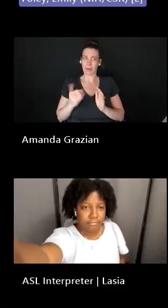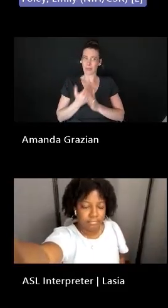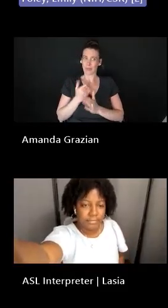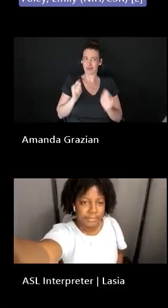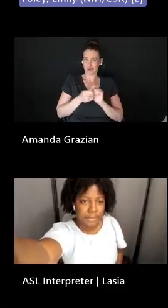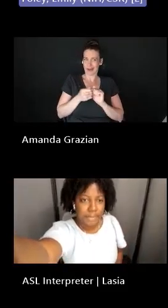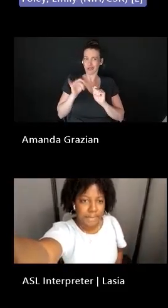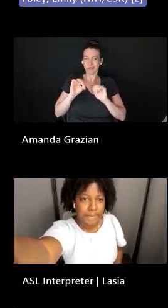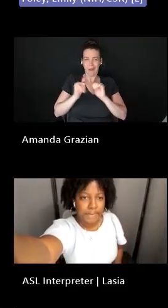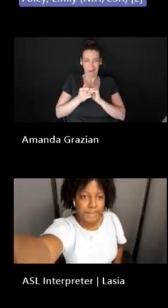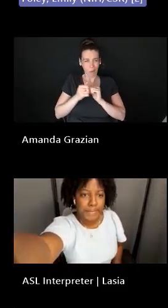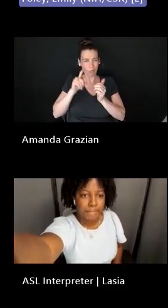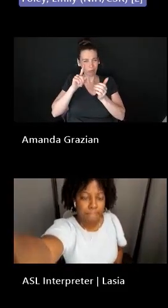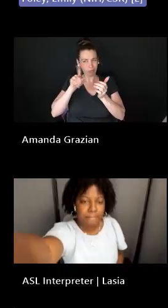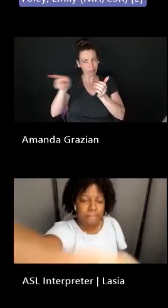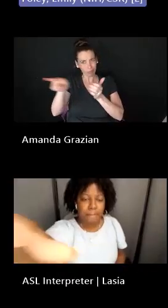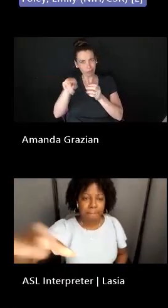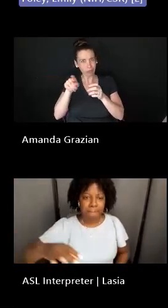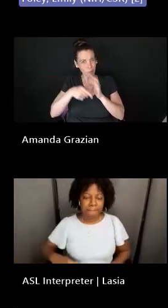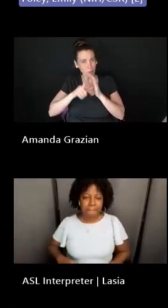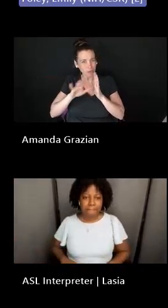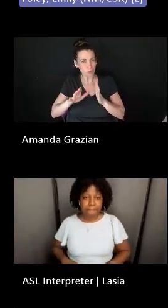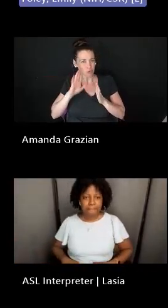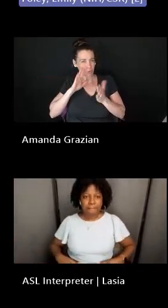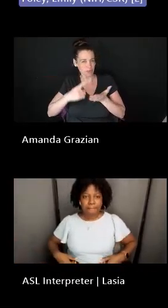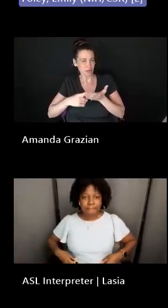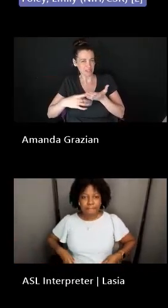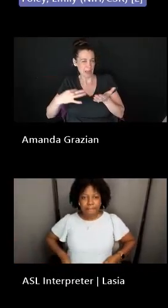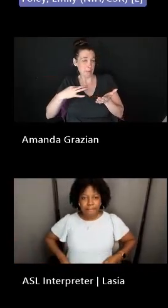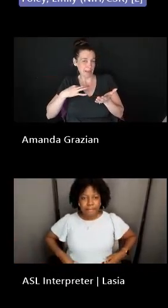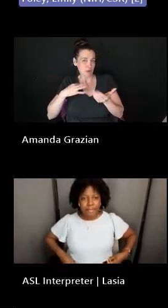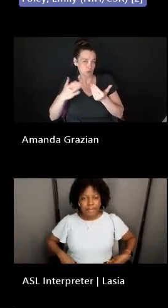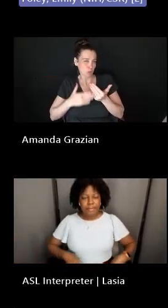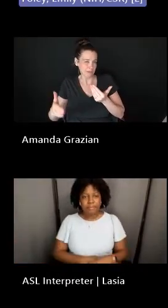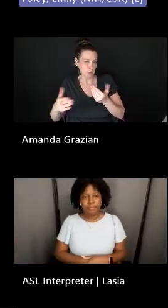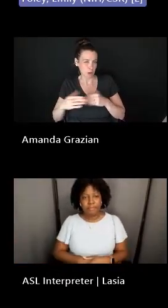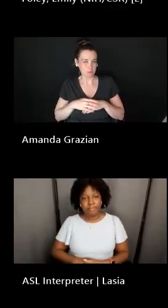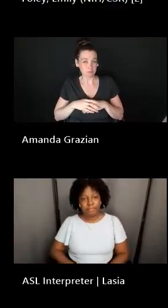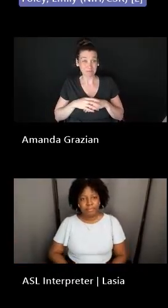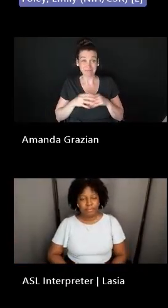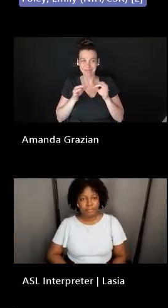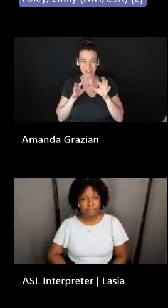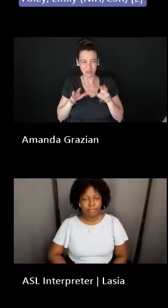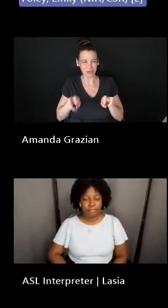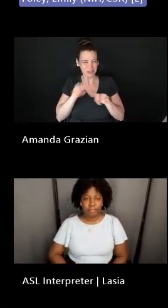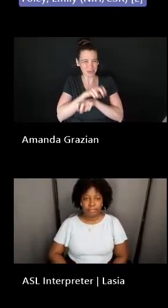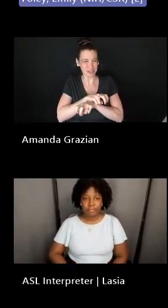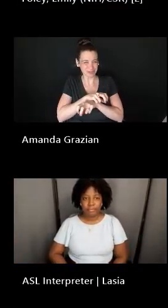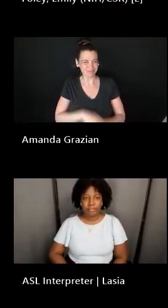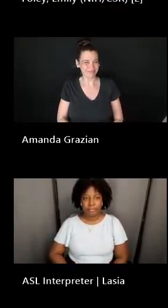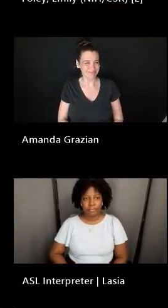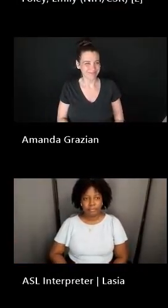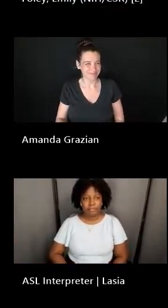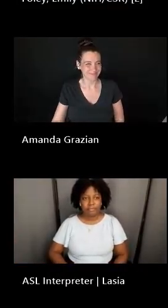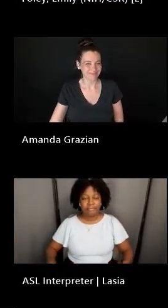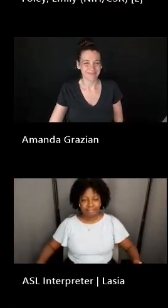reviewers discuss applications moving forward with SRF. Next, please.